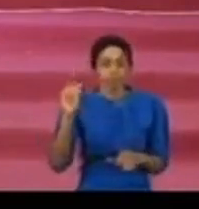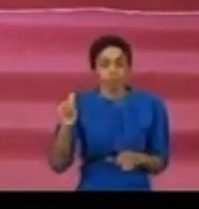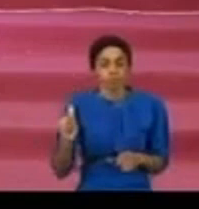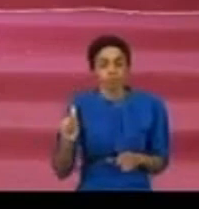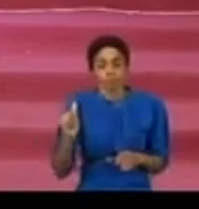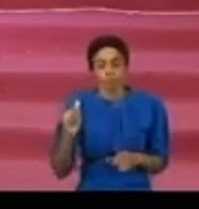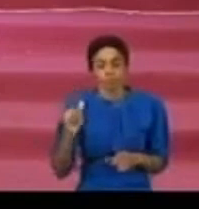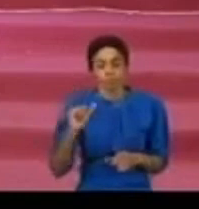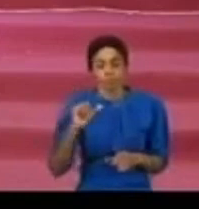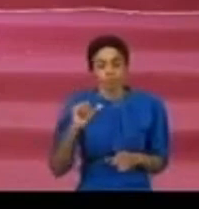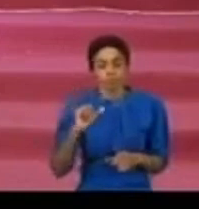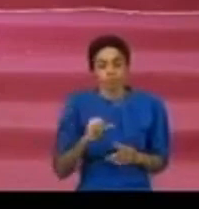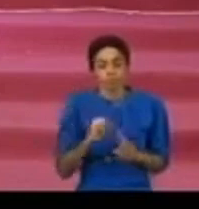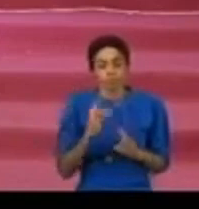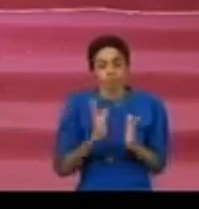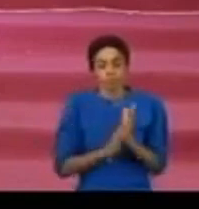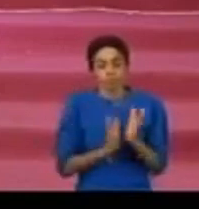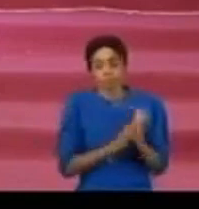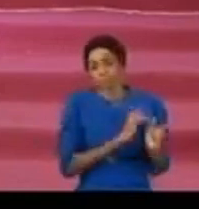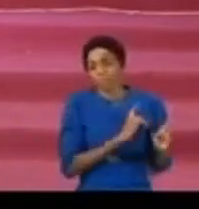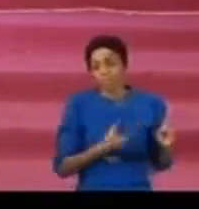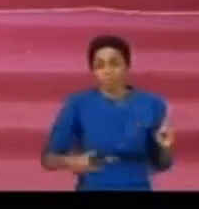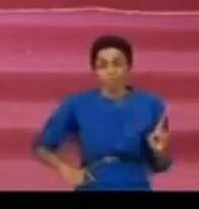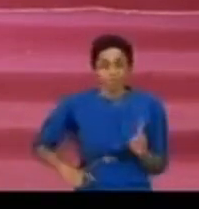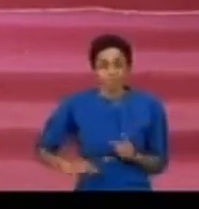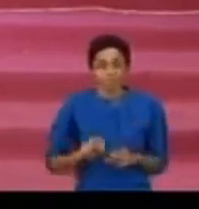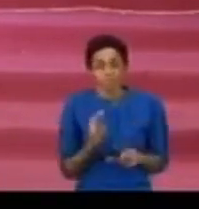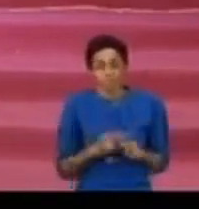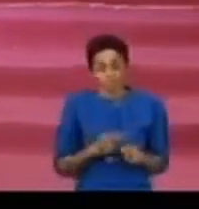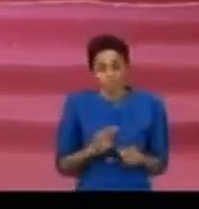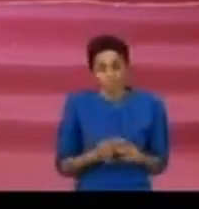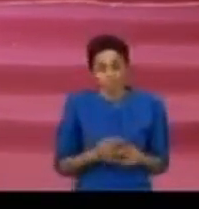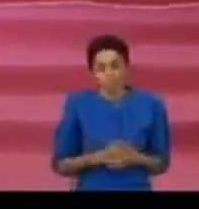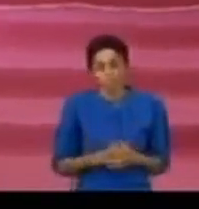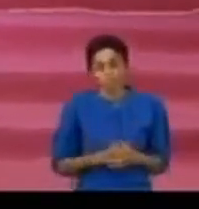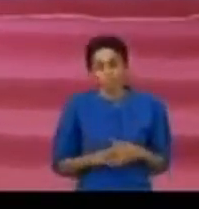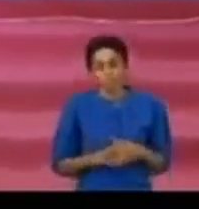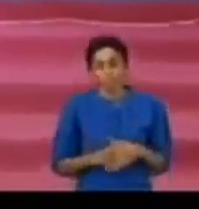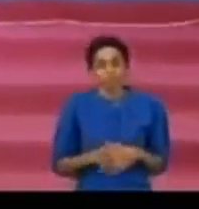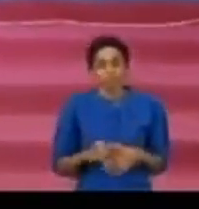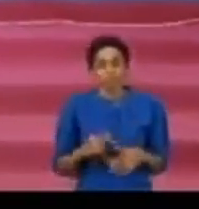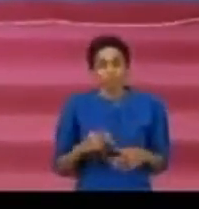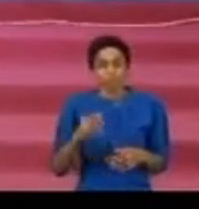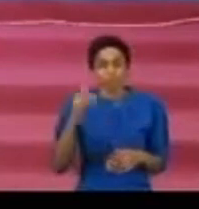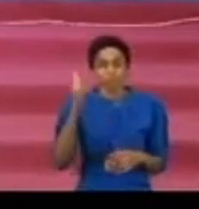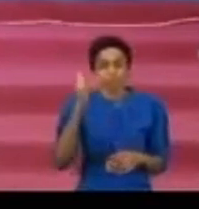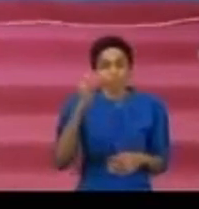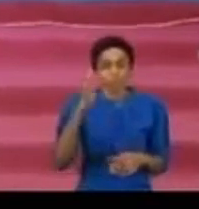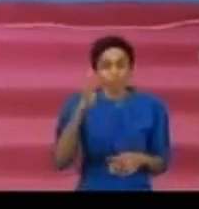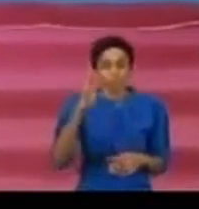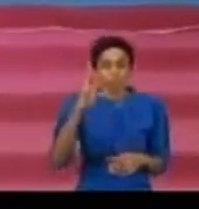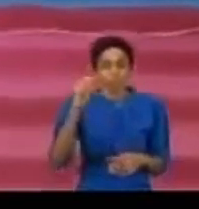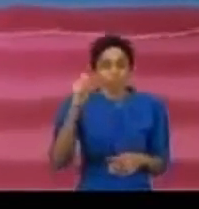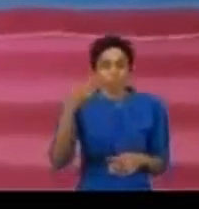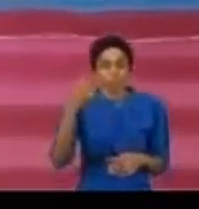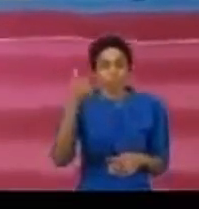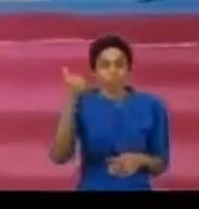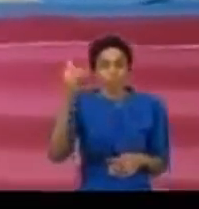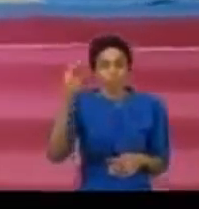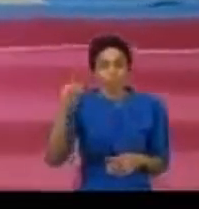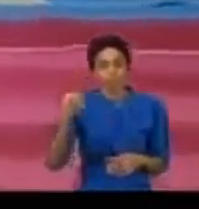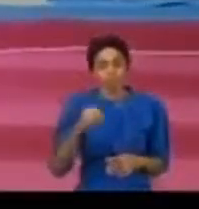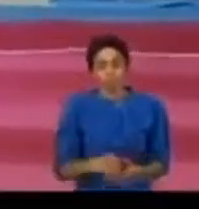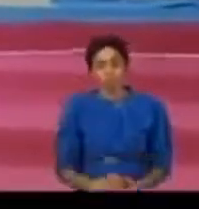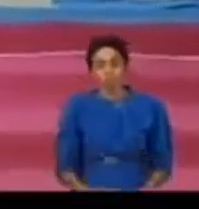Lord. My name is Oluwase Laju Abraham John the Blood. I thank God for the grace